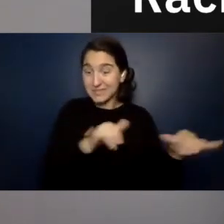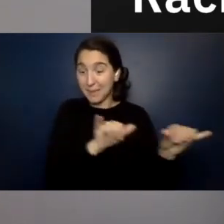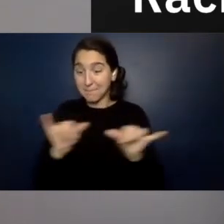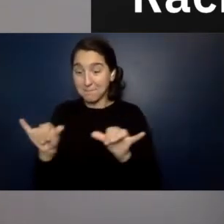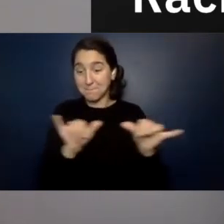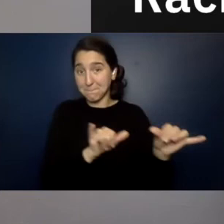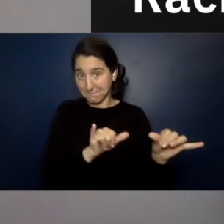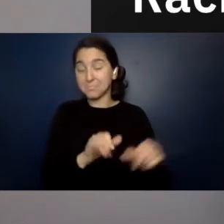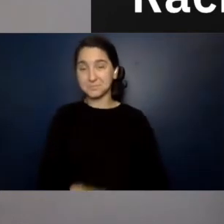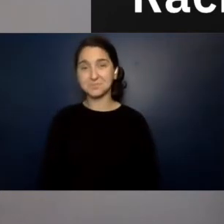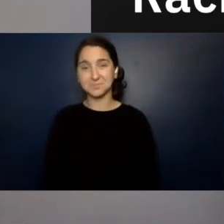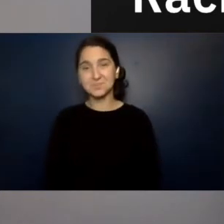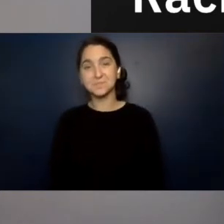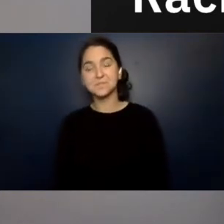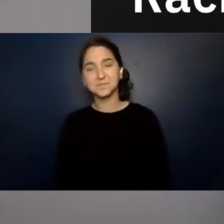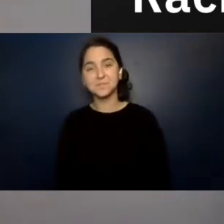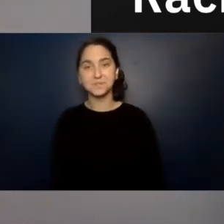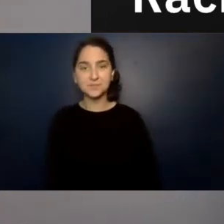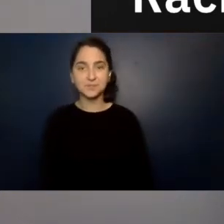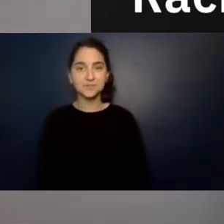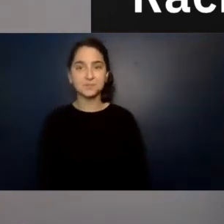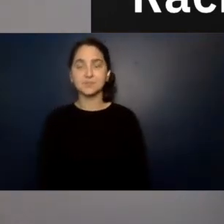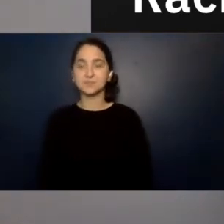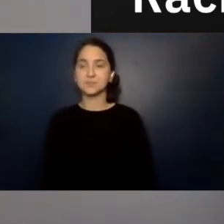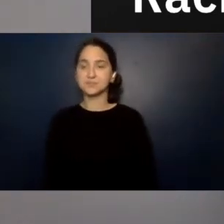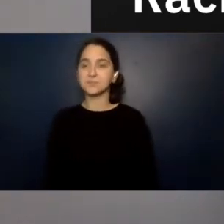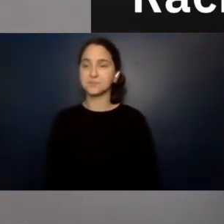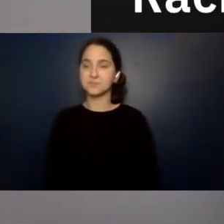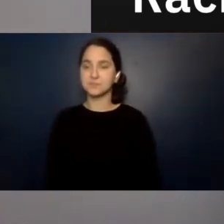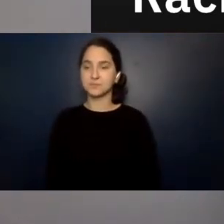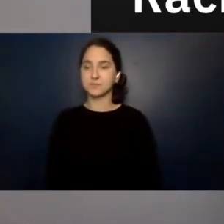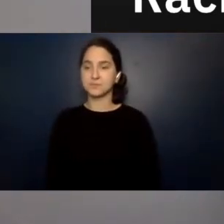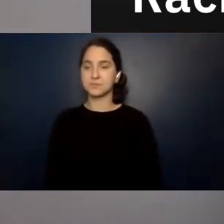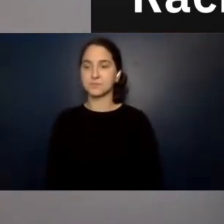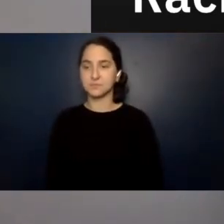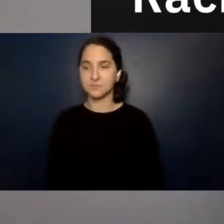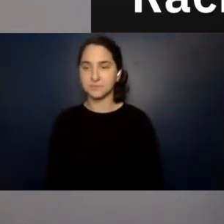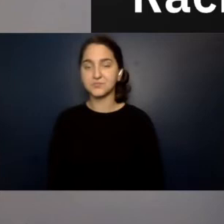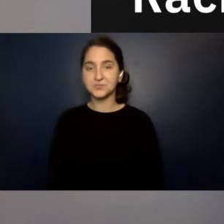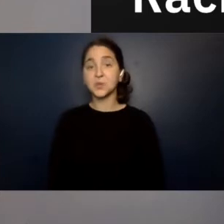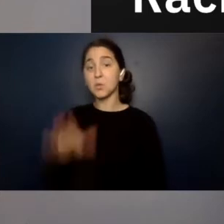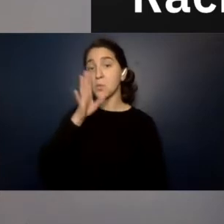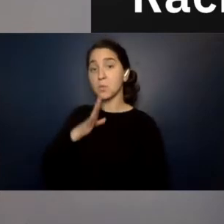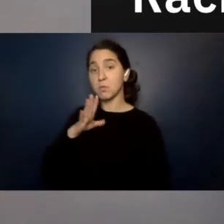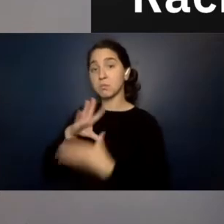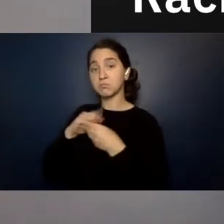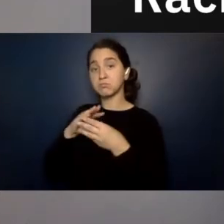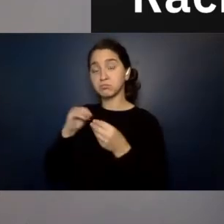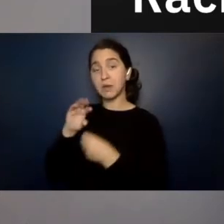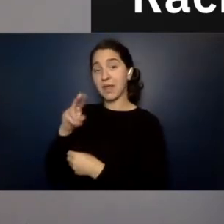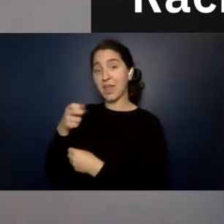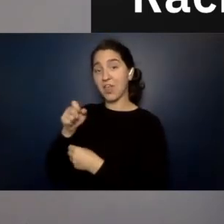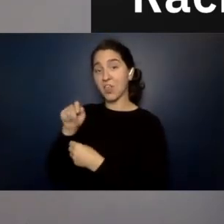in ignorance or in disregard or against the body will not only hurt the body,